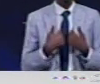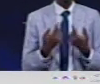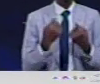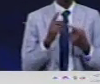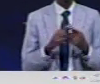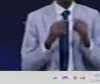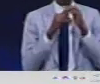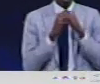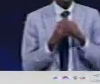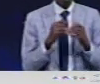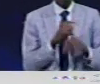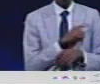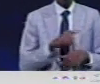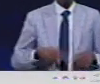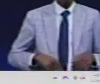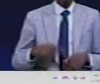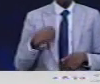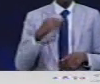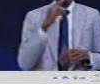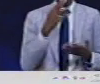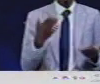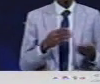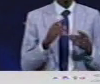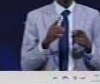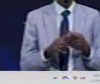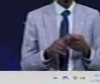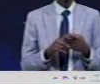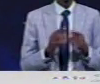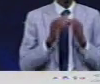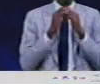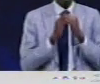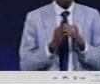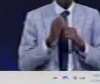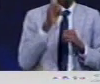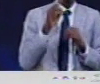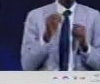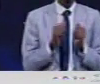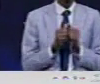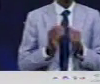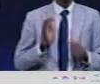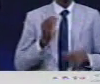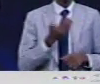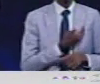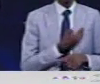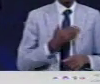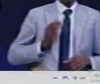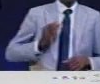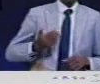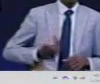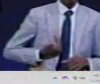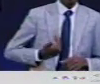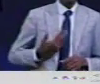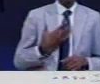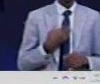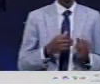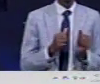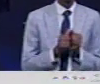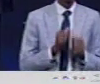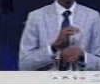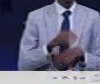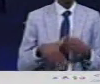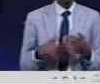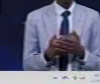substance, and with all sacrifice. The Bible says in Luke chapter 6, verse